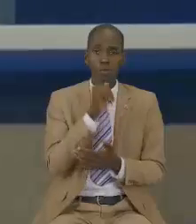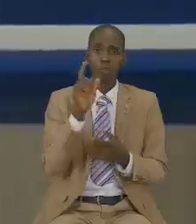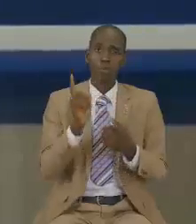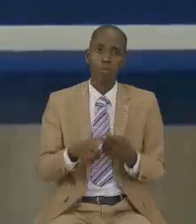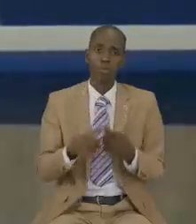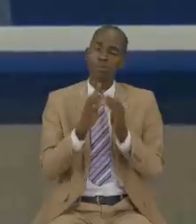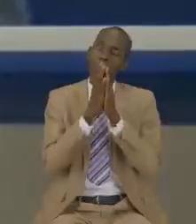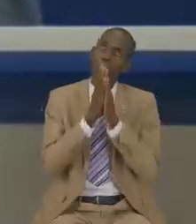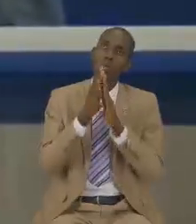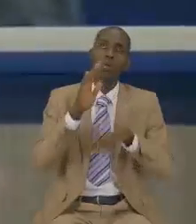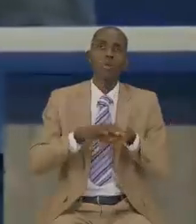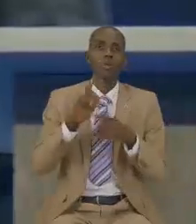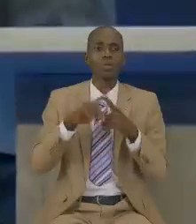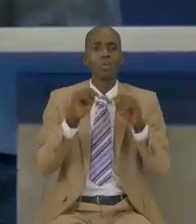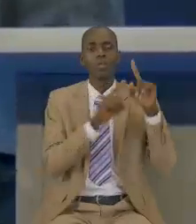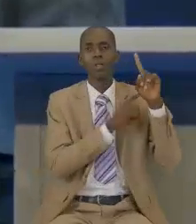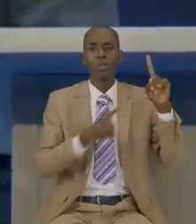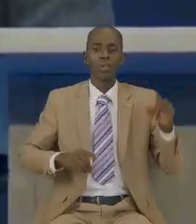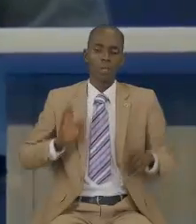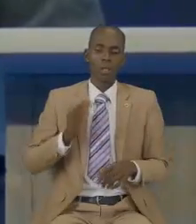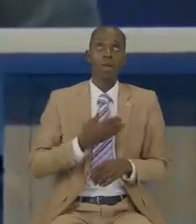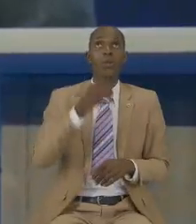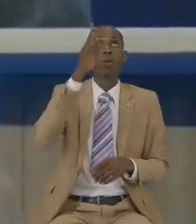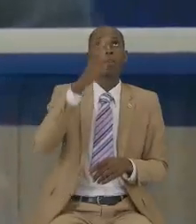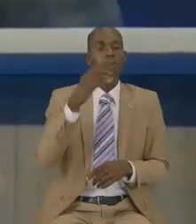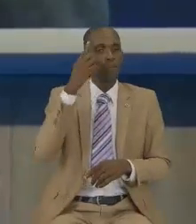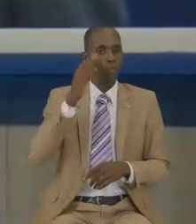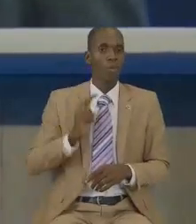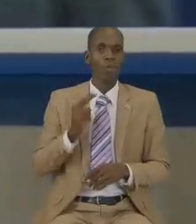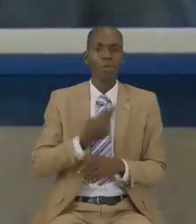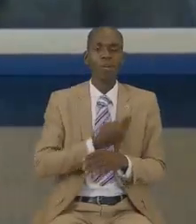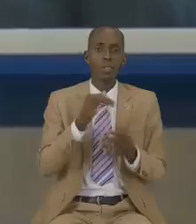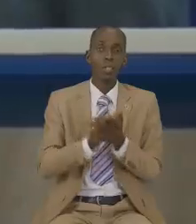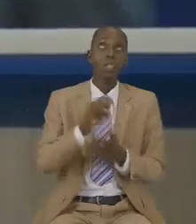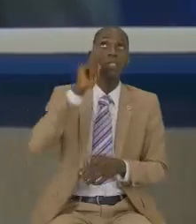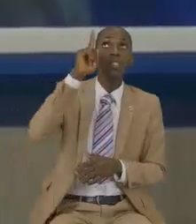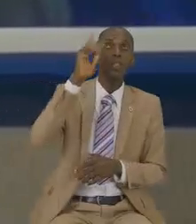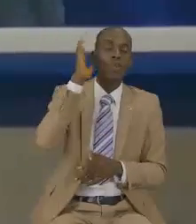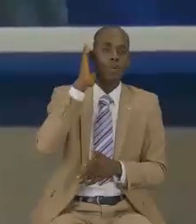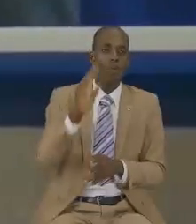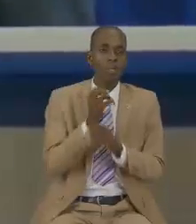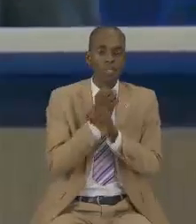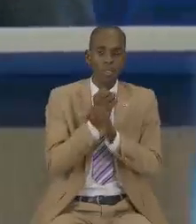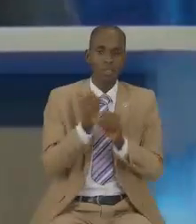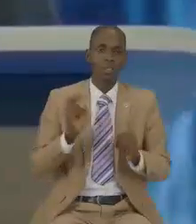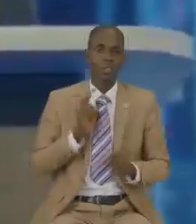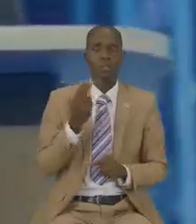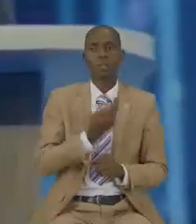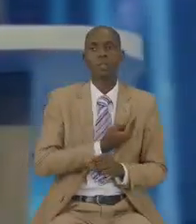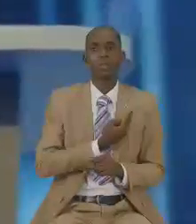cry unto the Lord our God for us, that he will save